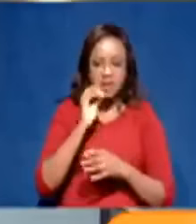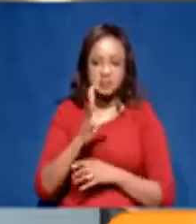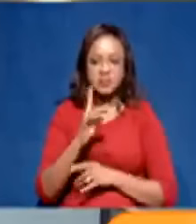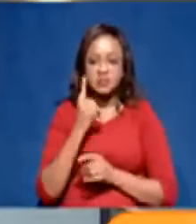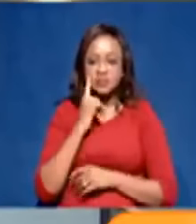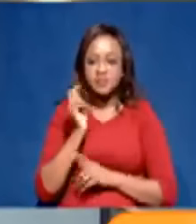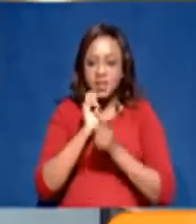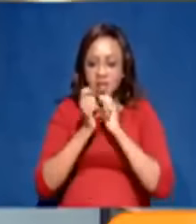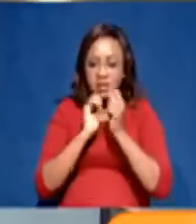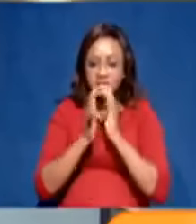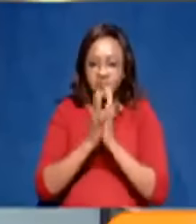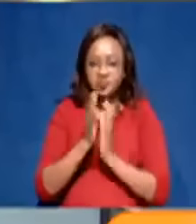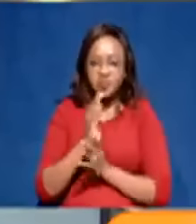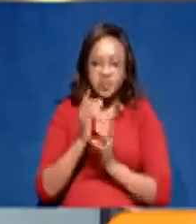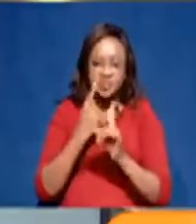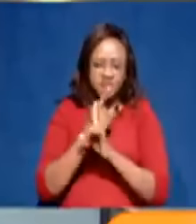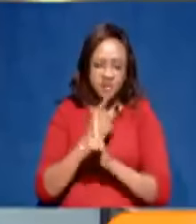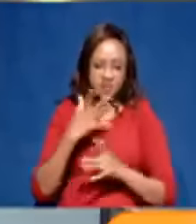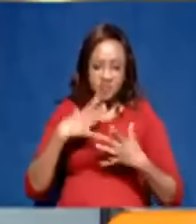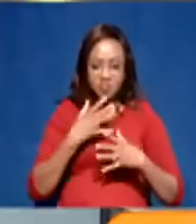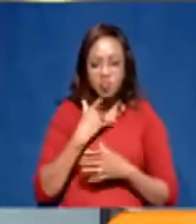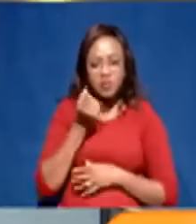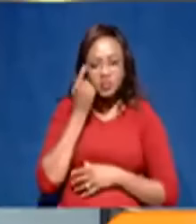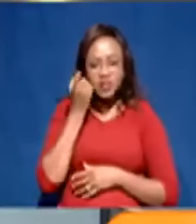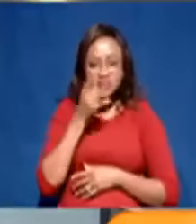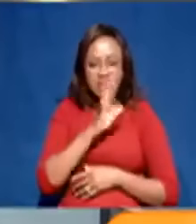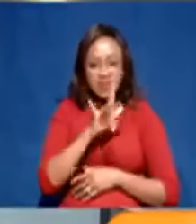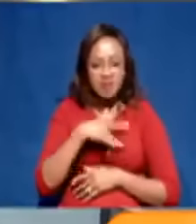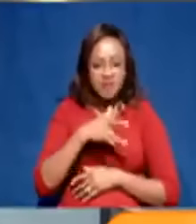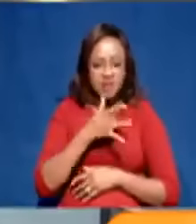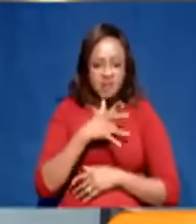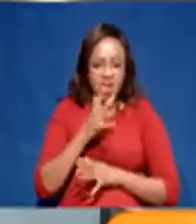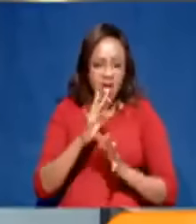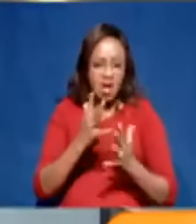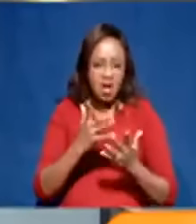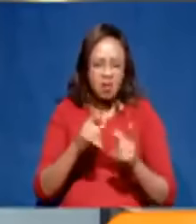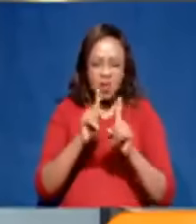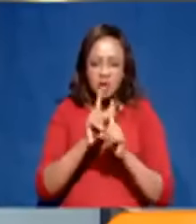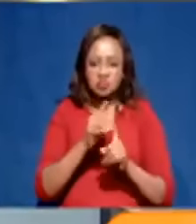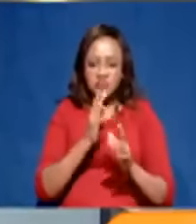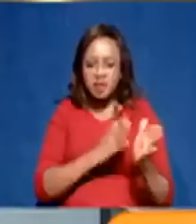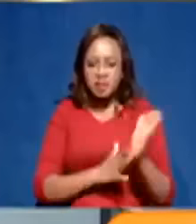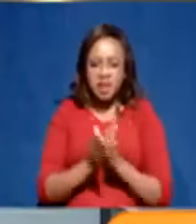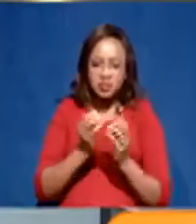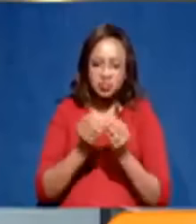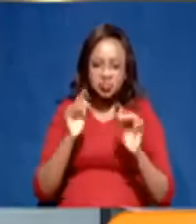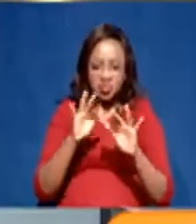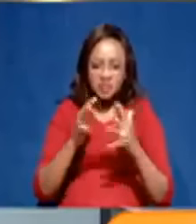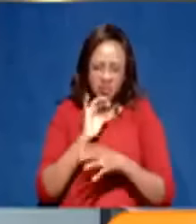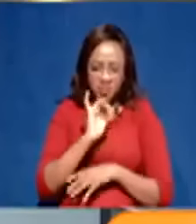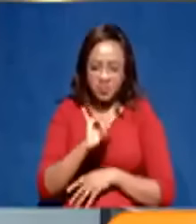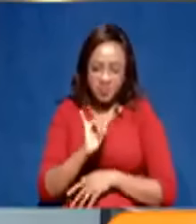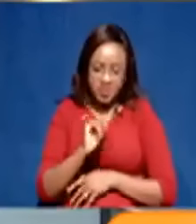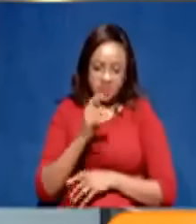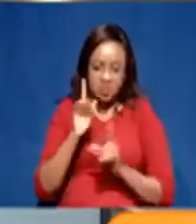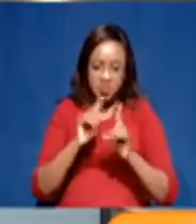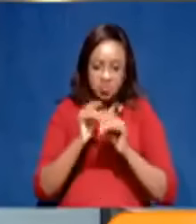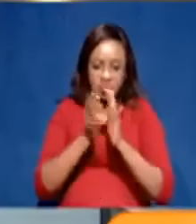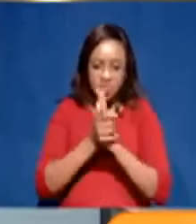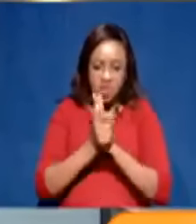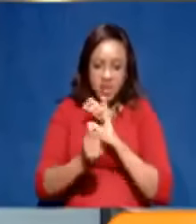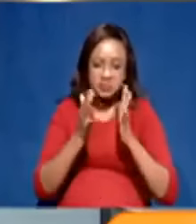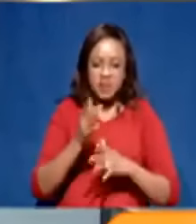to importers in different fields to understand their pain points and how they intend to remain afloat, even as experts warn that the